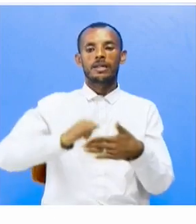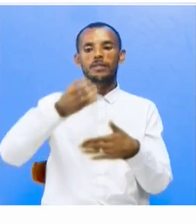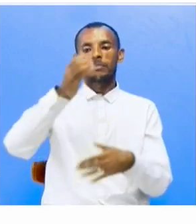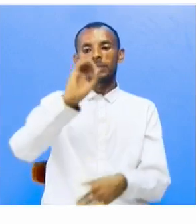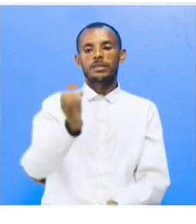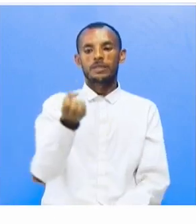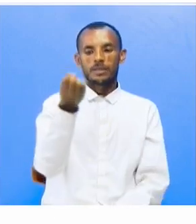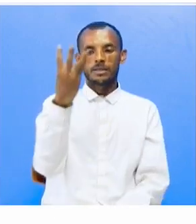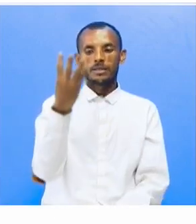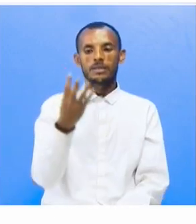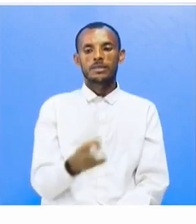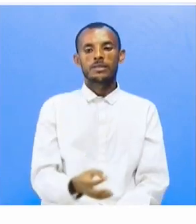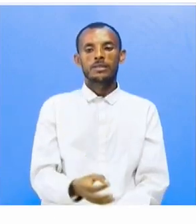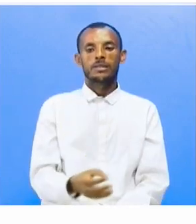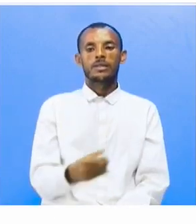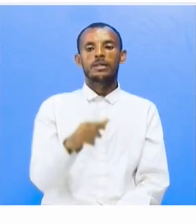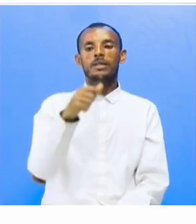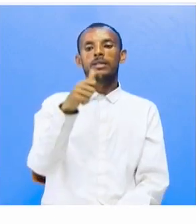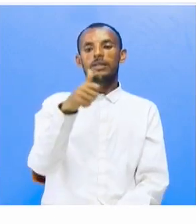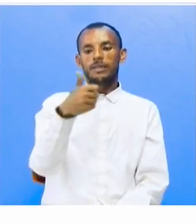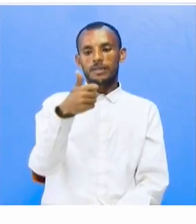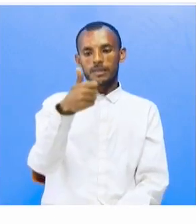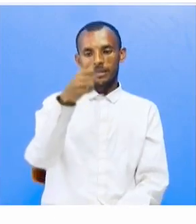of 10%